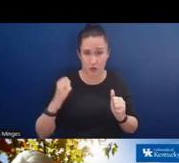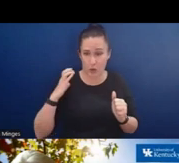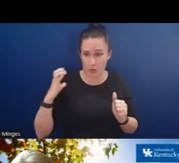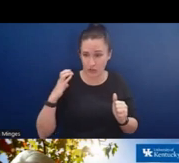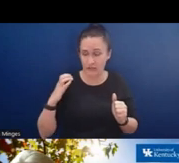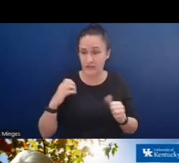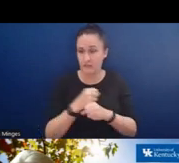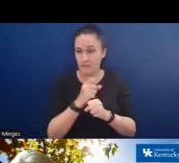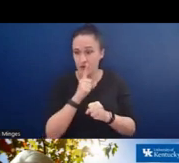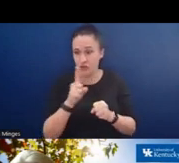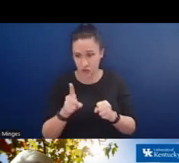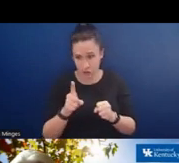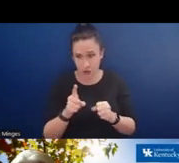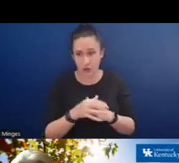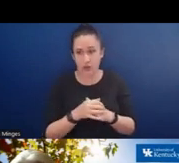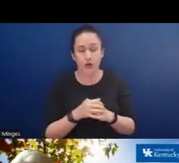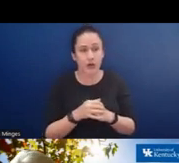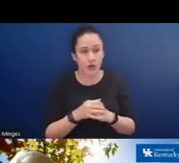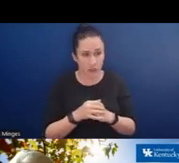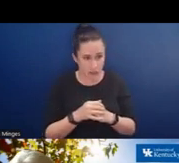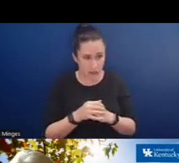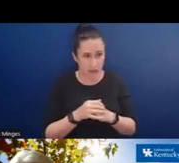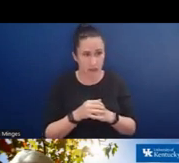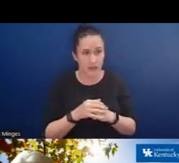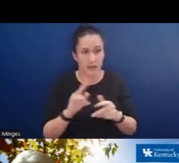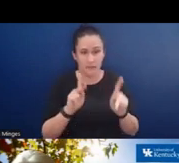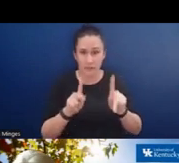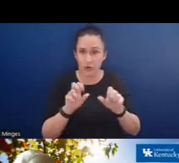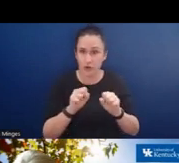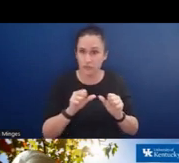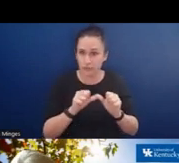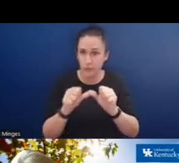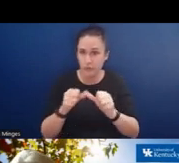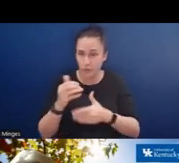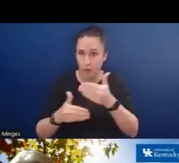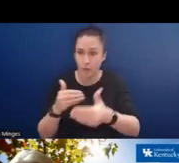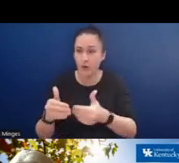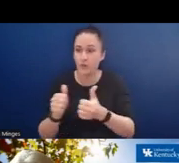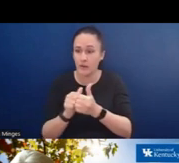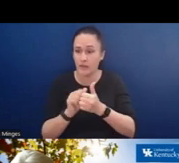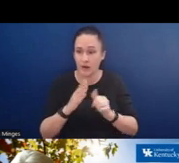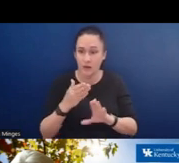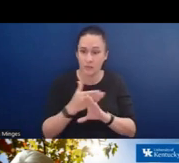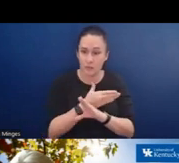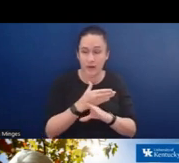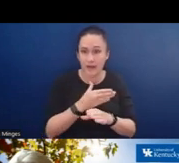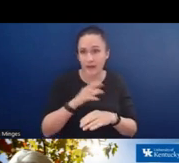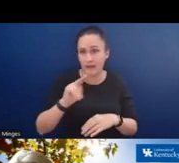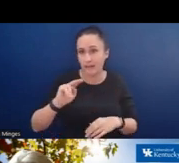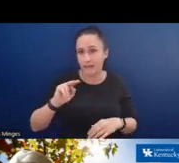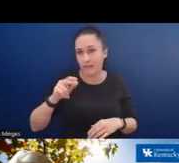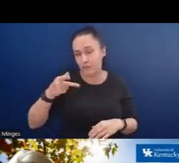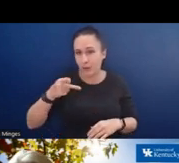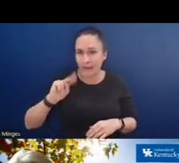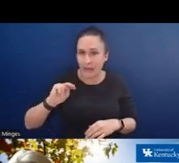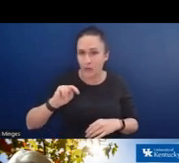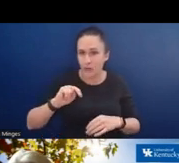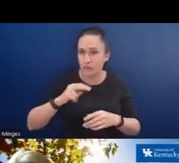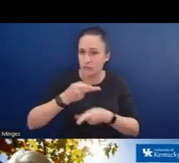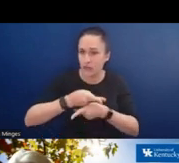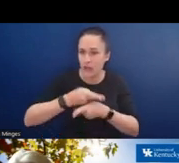felt like they could move forward with starting either prenatal care or contraception. And so people who were